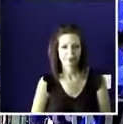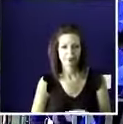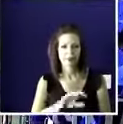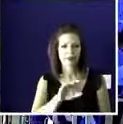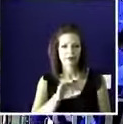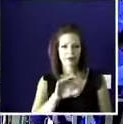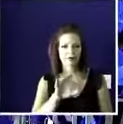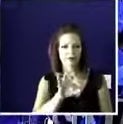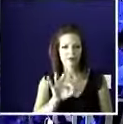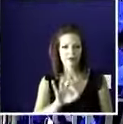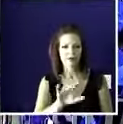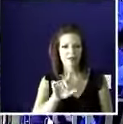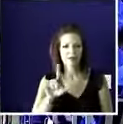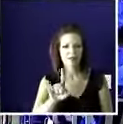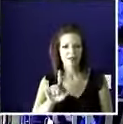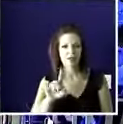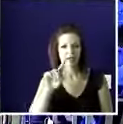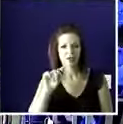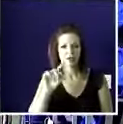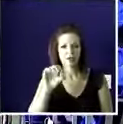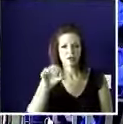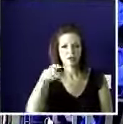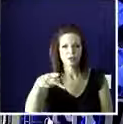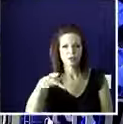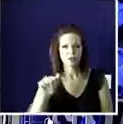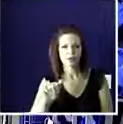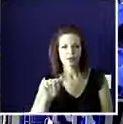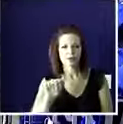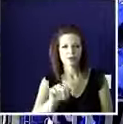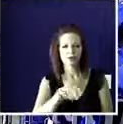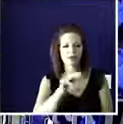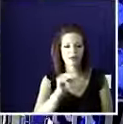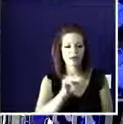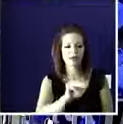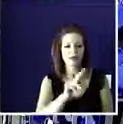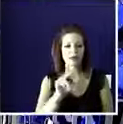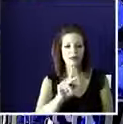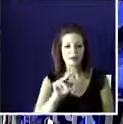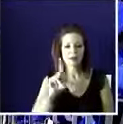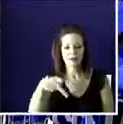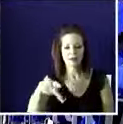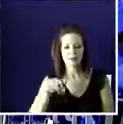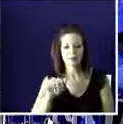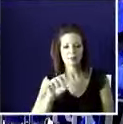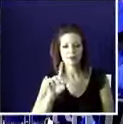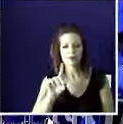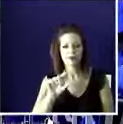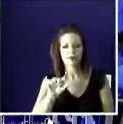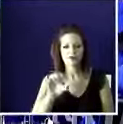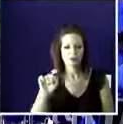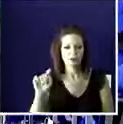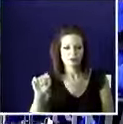Fried Lee Tukpa. Madeline K. Paget.